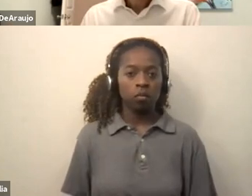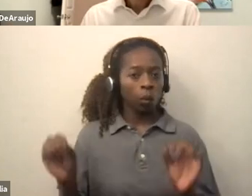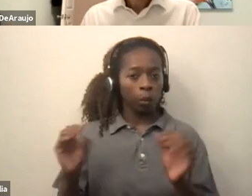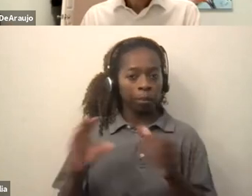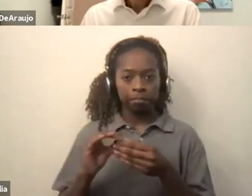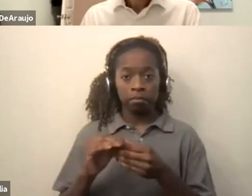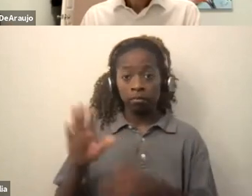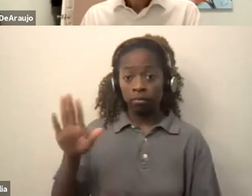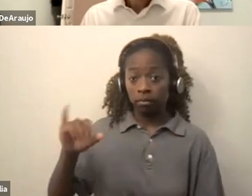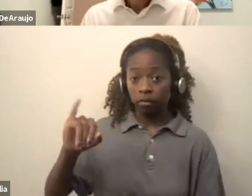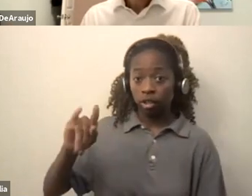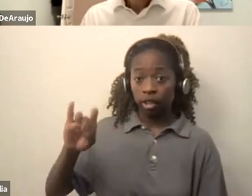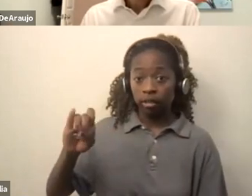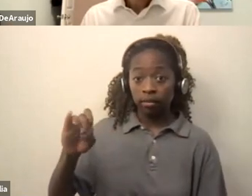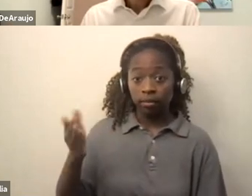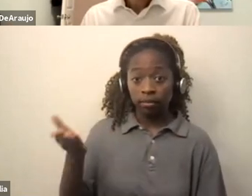janice john